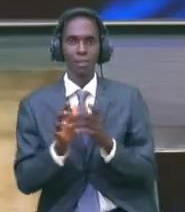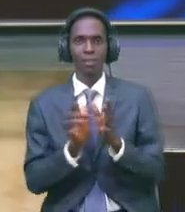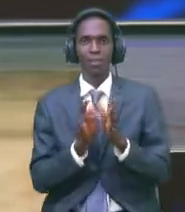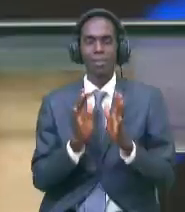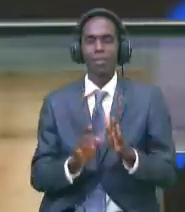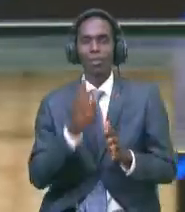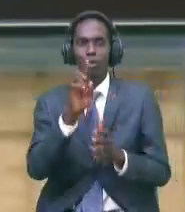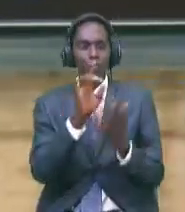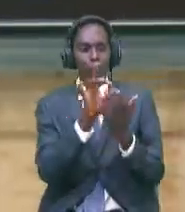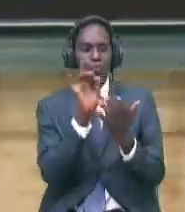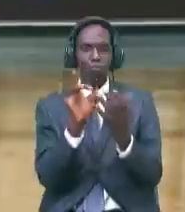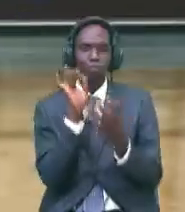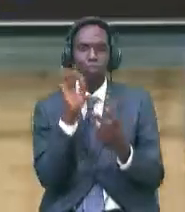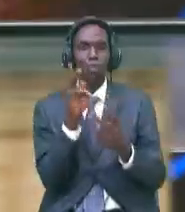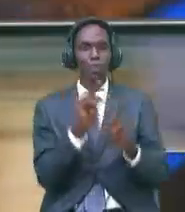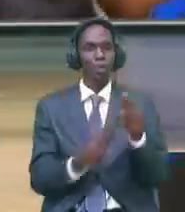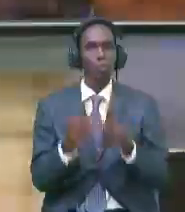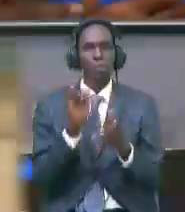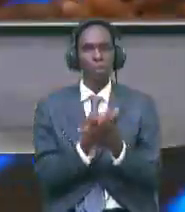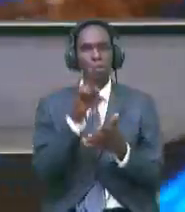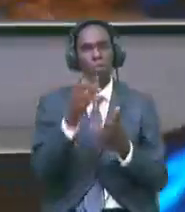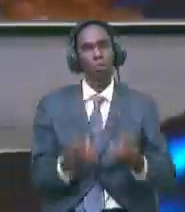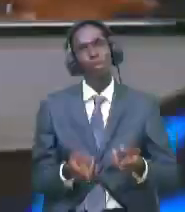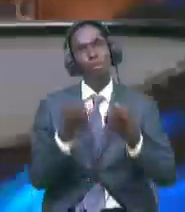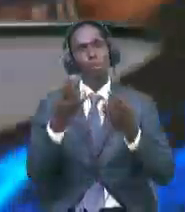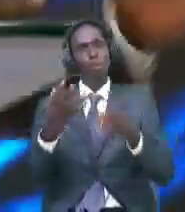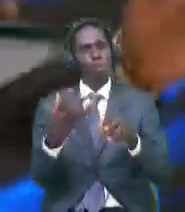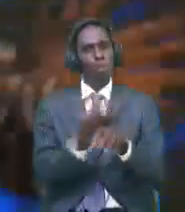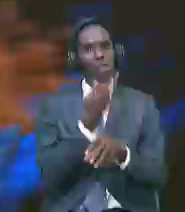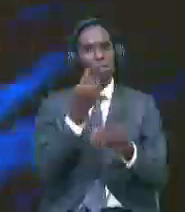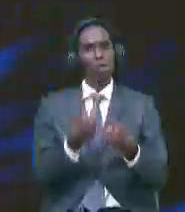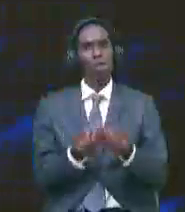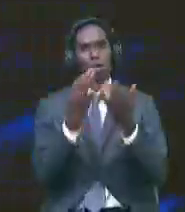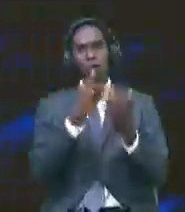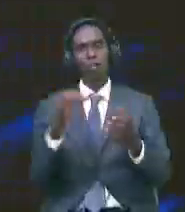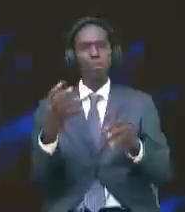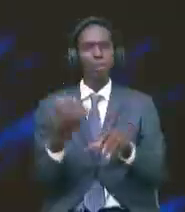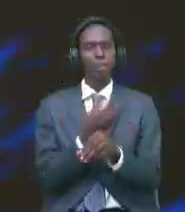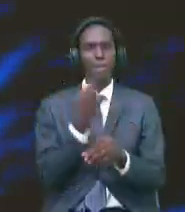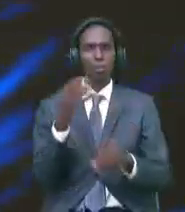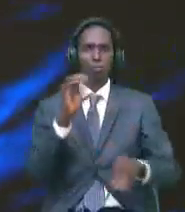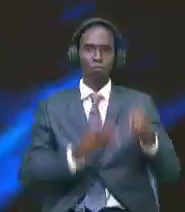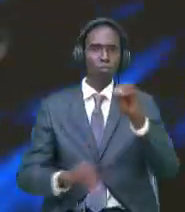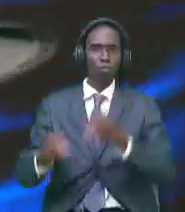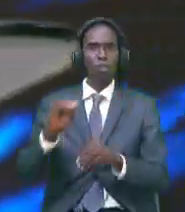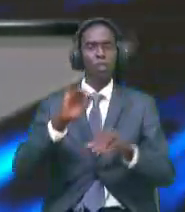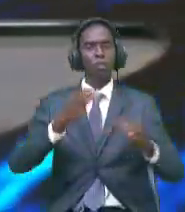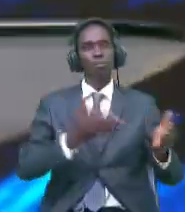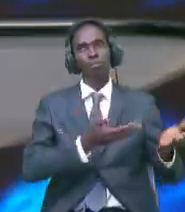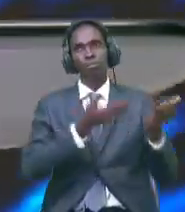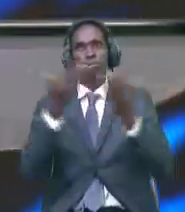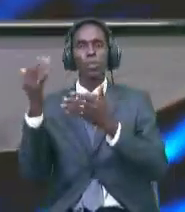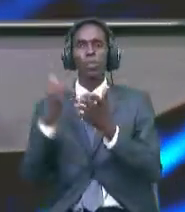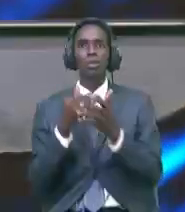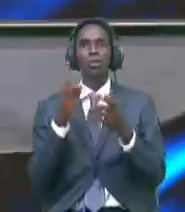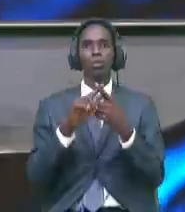people you recommend, and they will take the offering, they will take the collection, they will take it to Jerusalem.